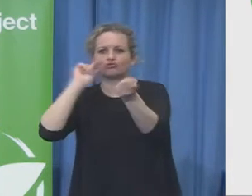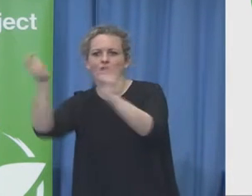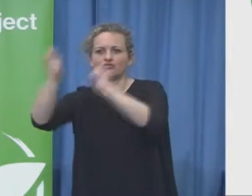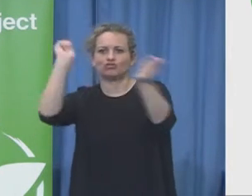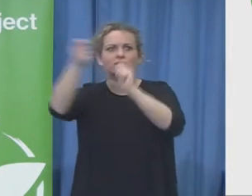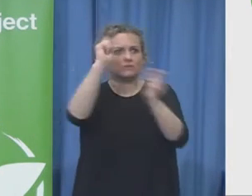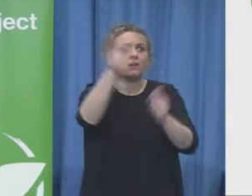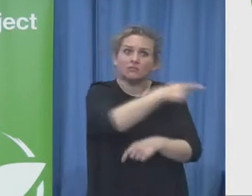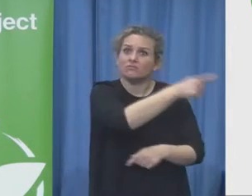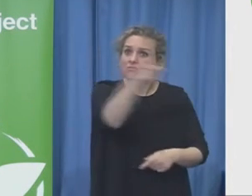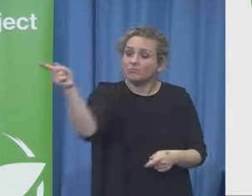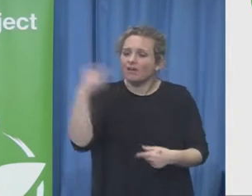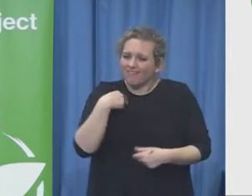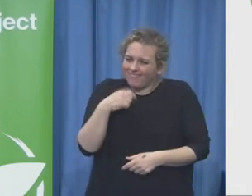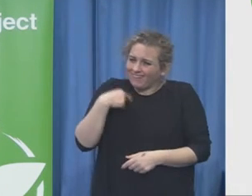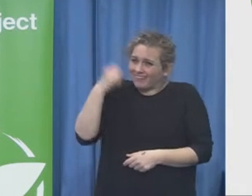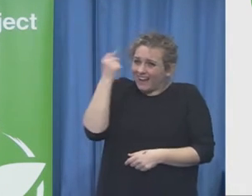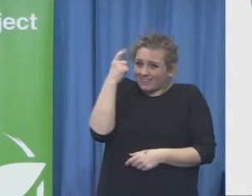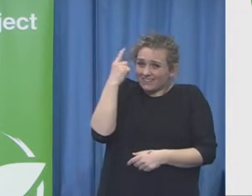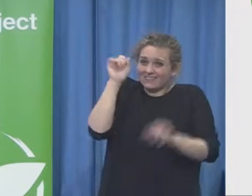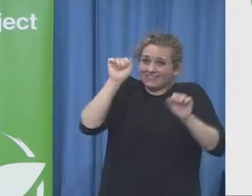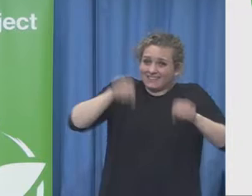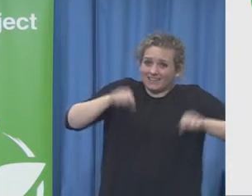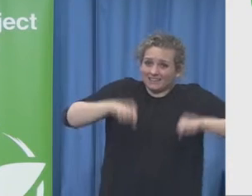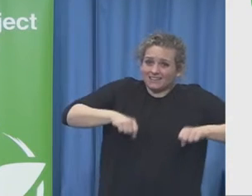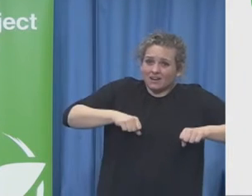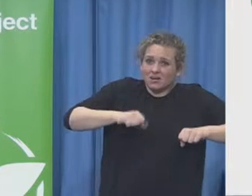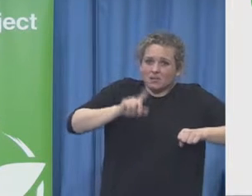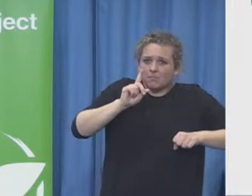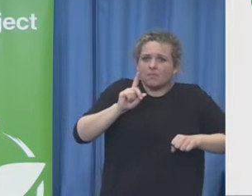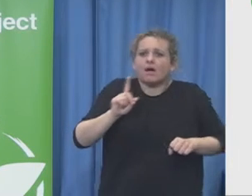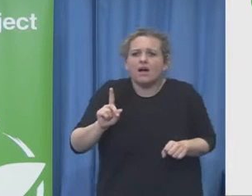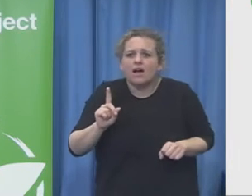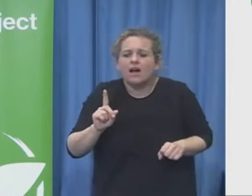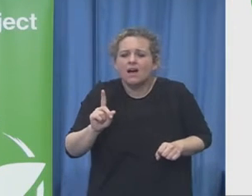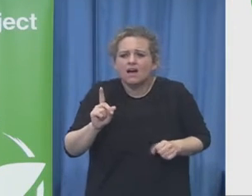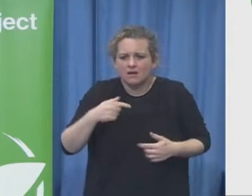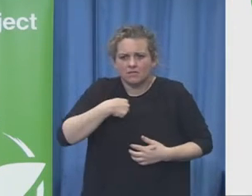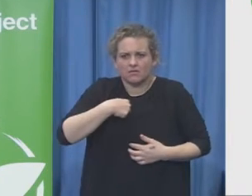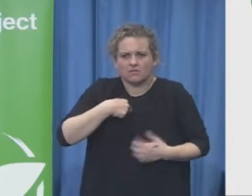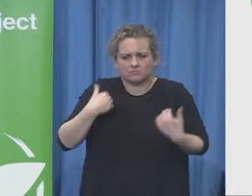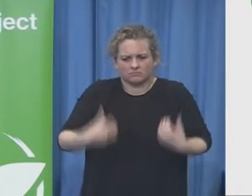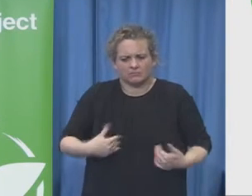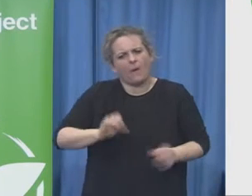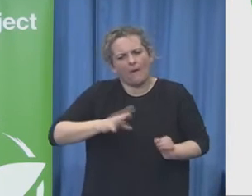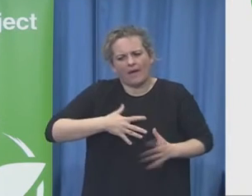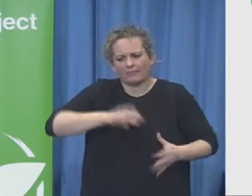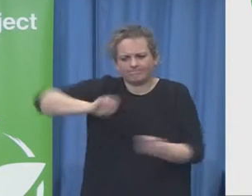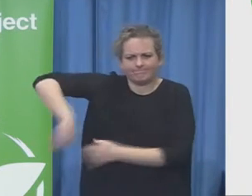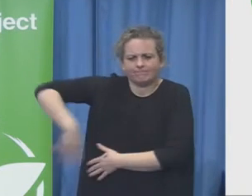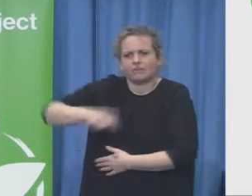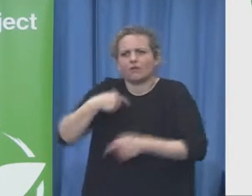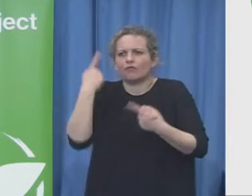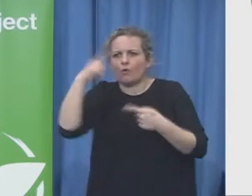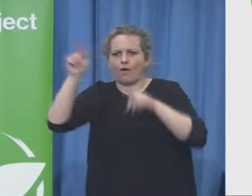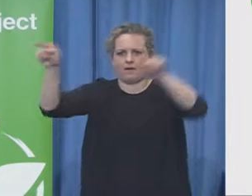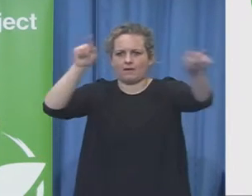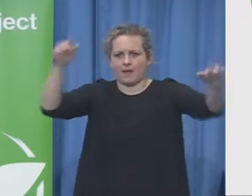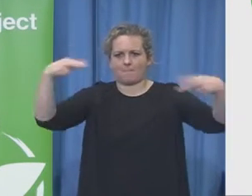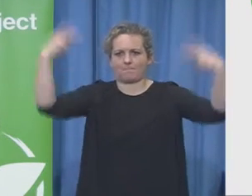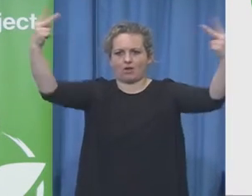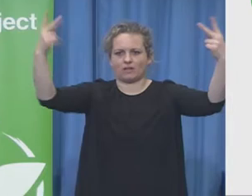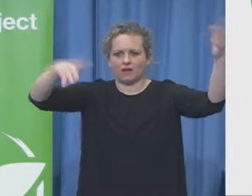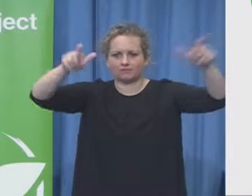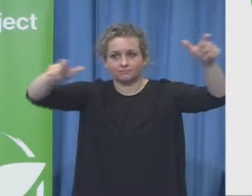reinforced all the time. Many social change leaders struggle with this, and many have never really taken